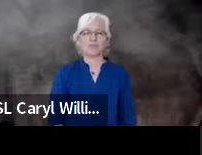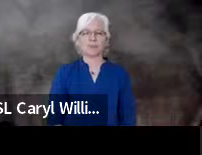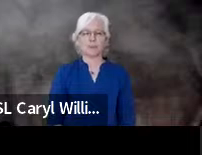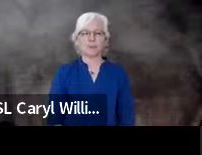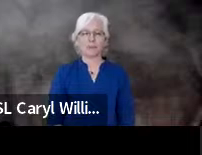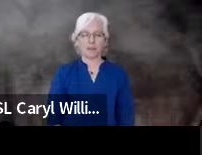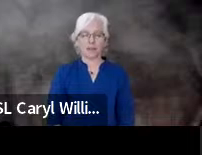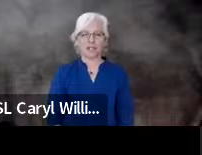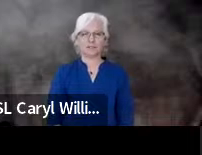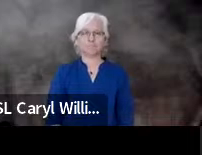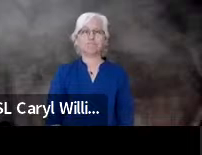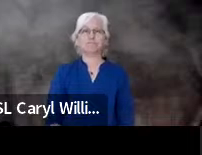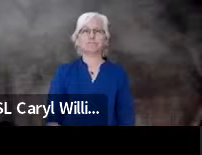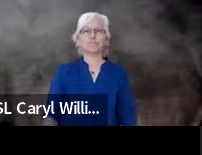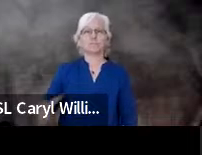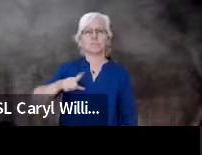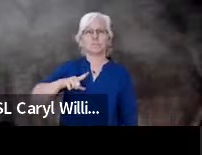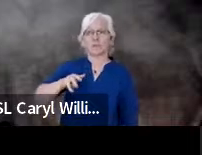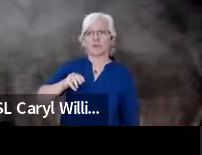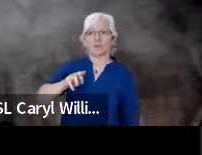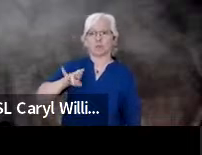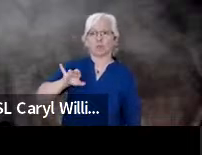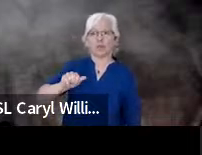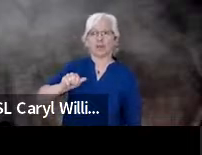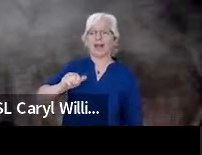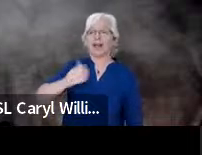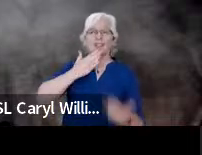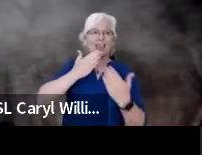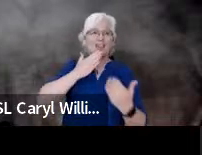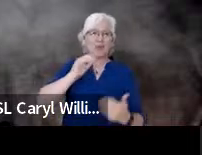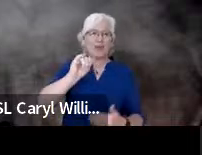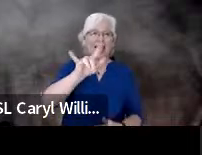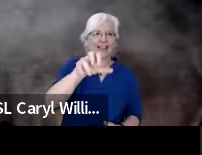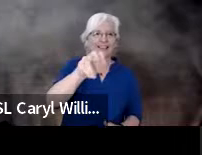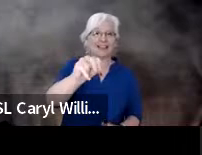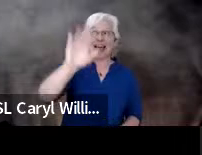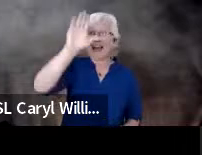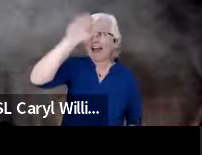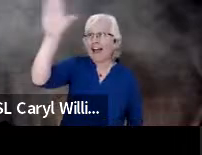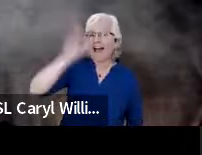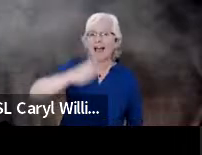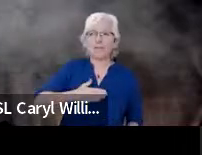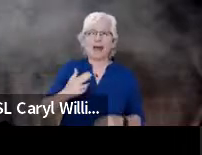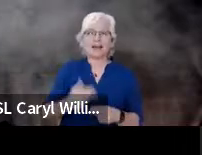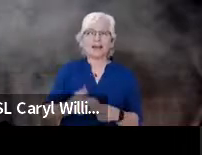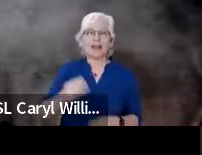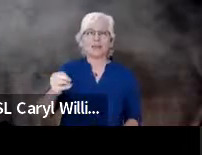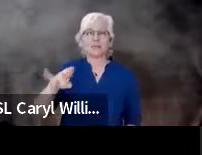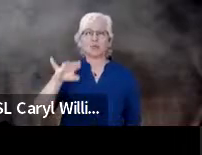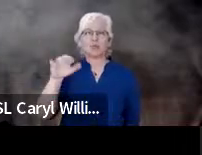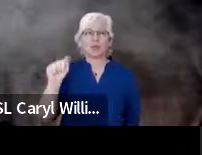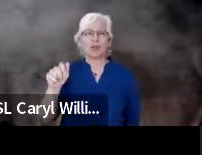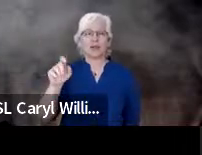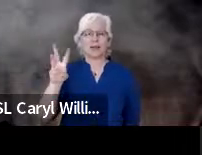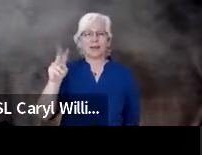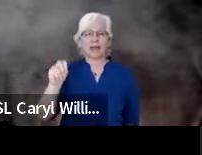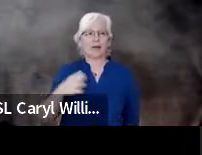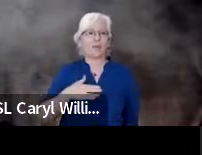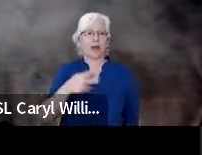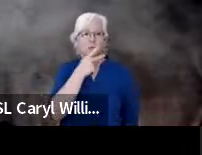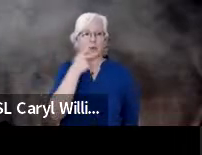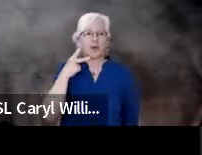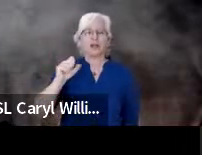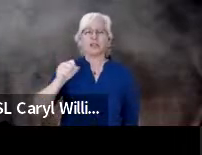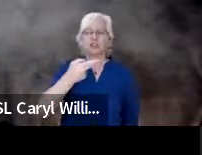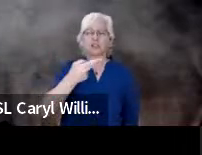Thank you so much, Allison. Hello, everyone. My name is Maria Town. My pronouns are she, her,